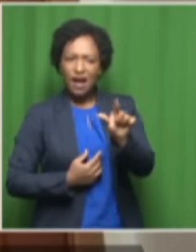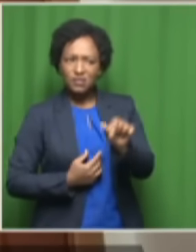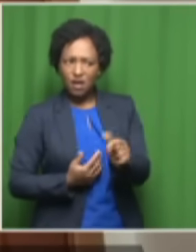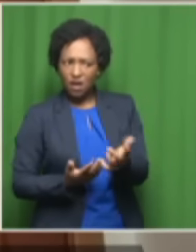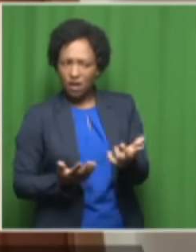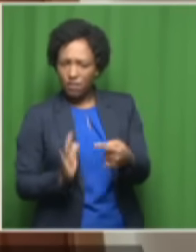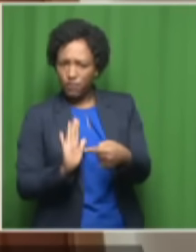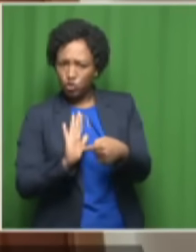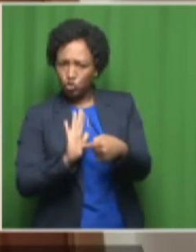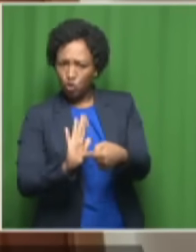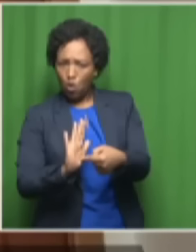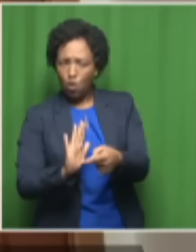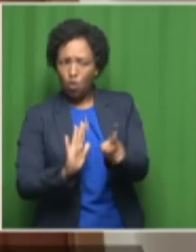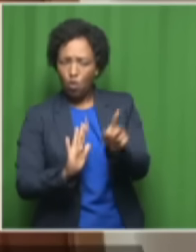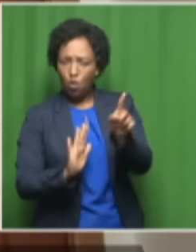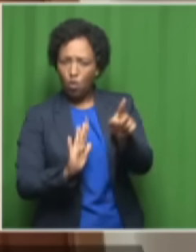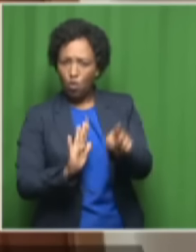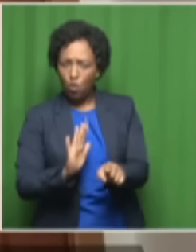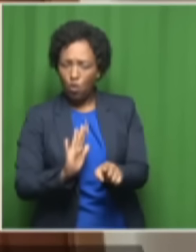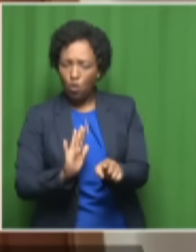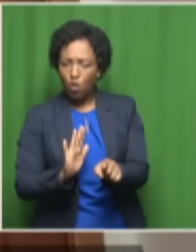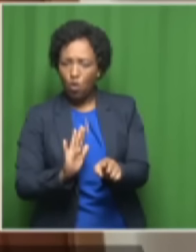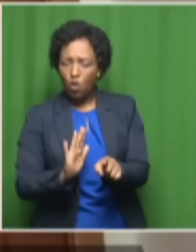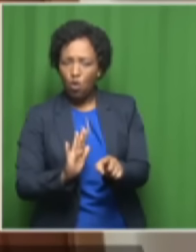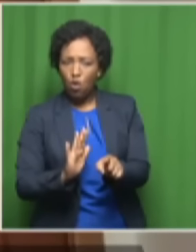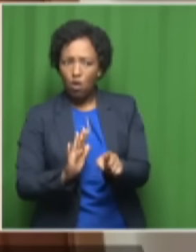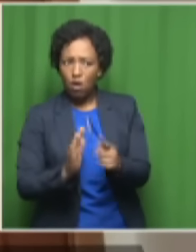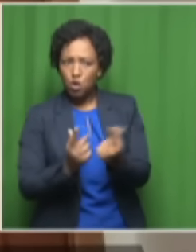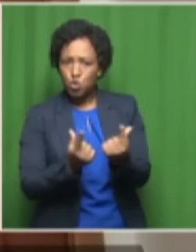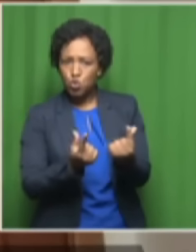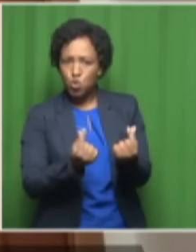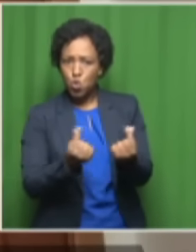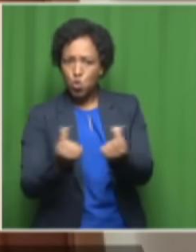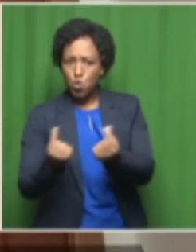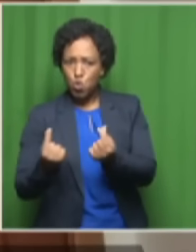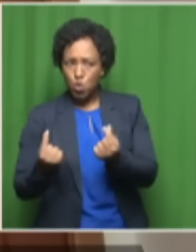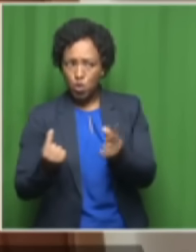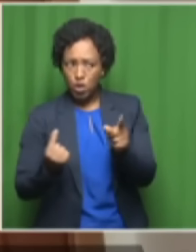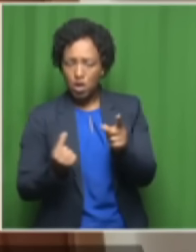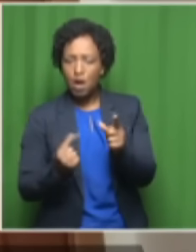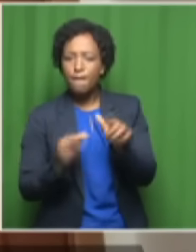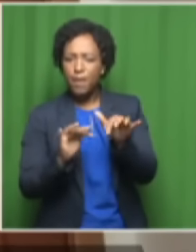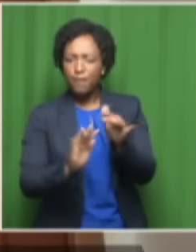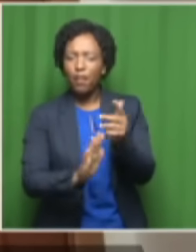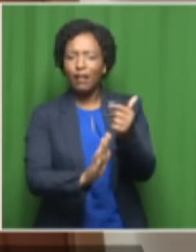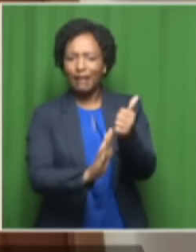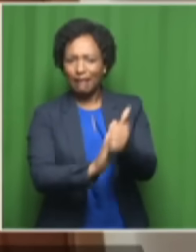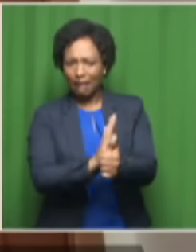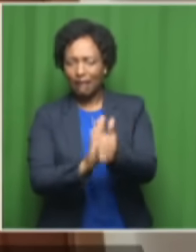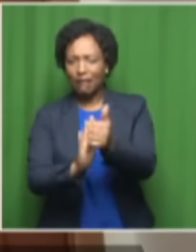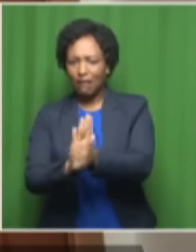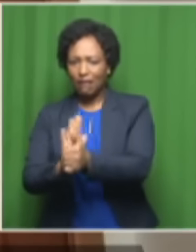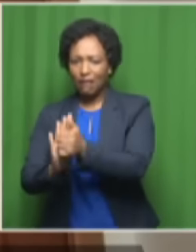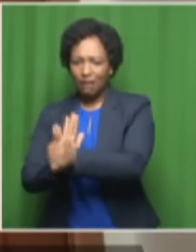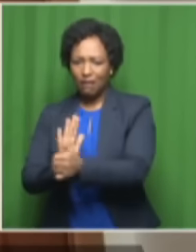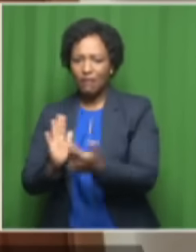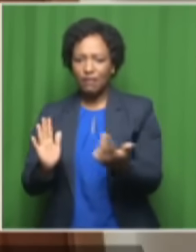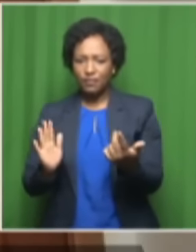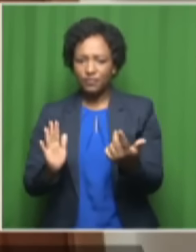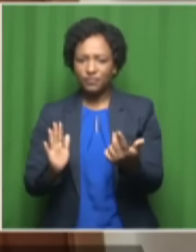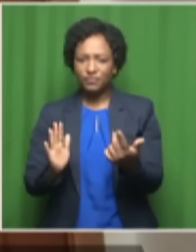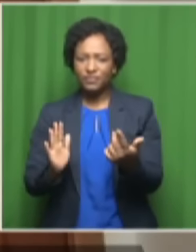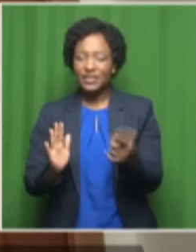plausibly actions that could be thought of as genocidal? It's a far lower burden of